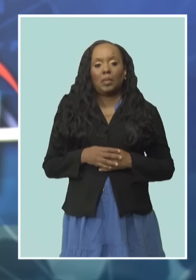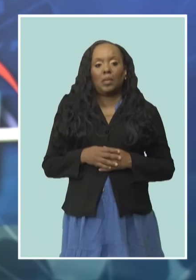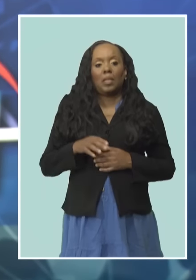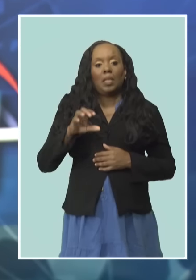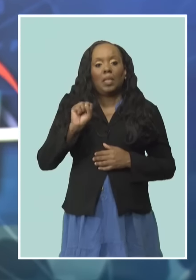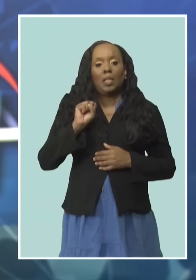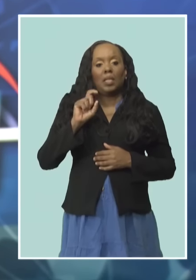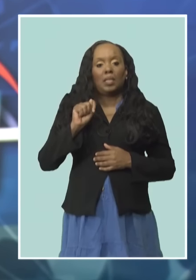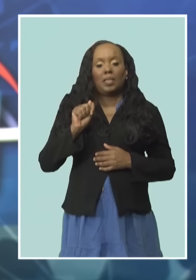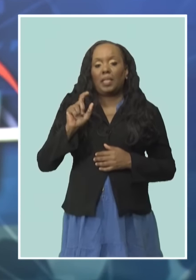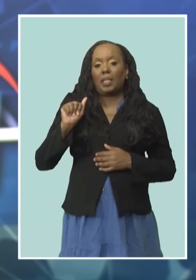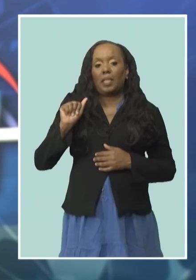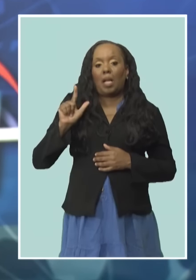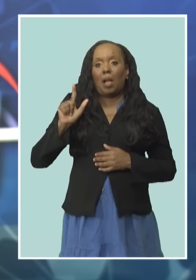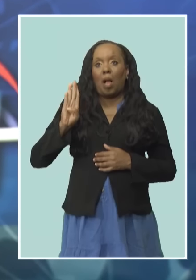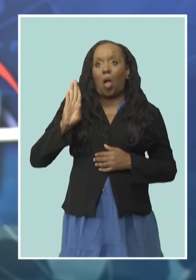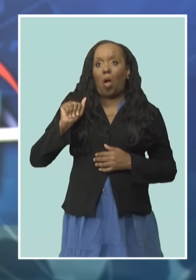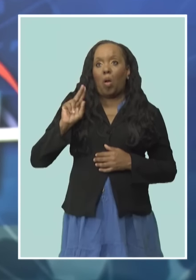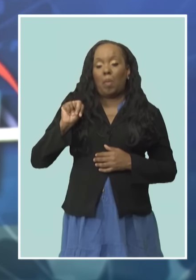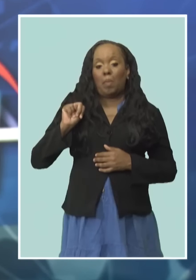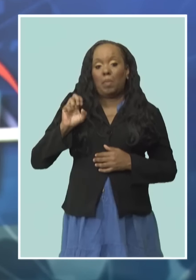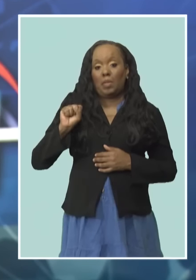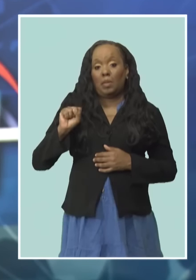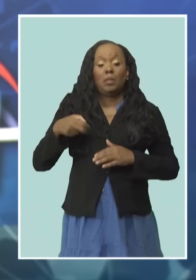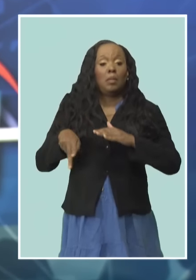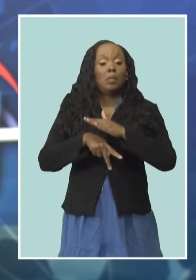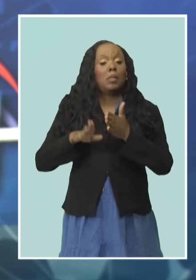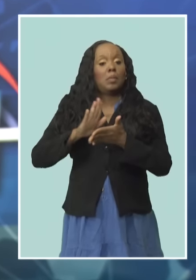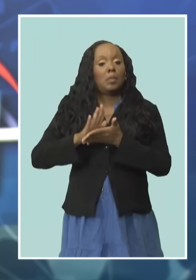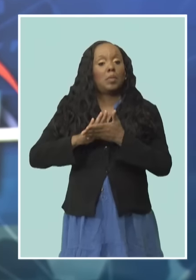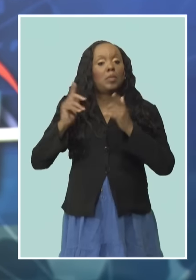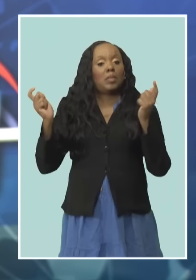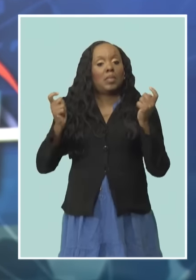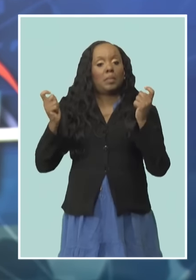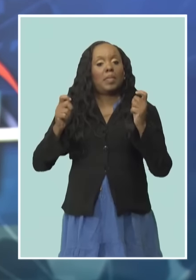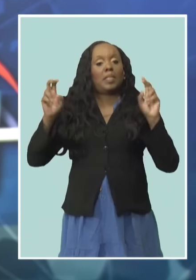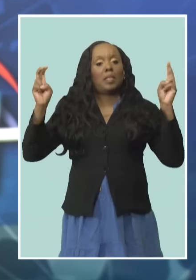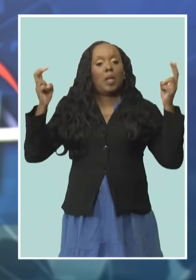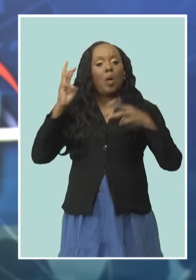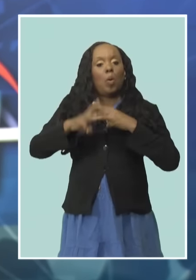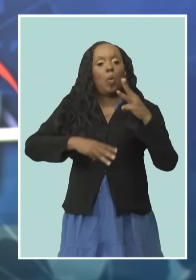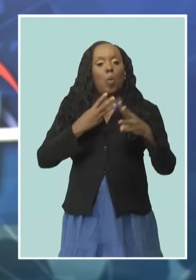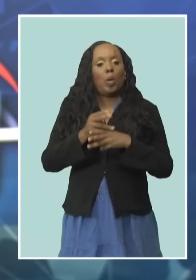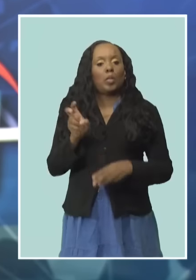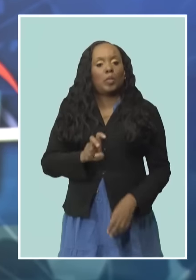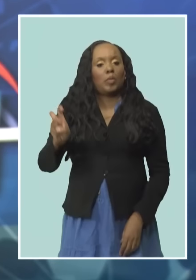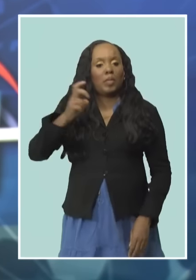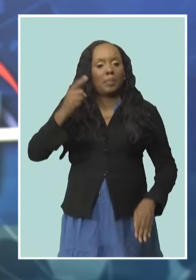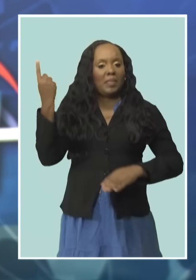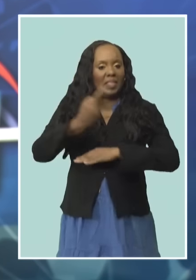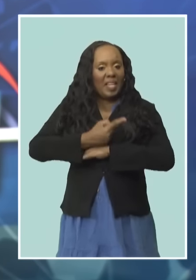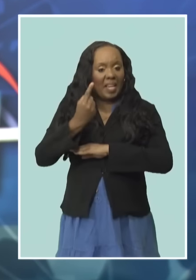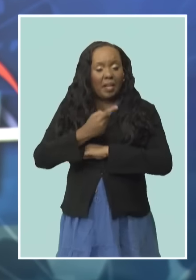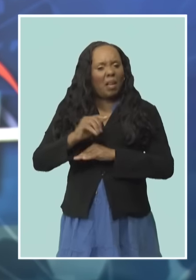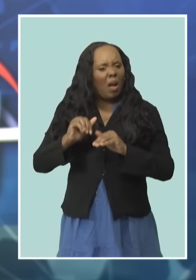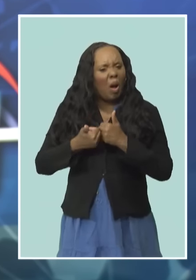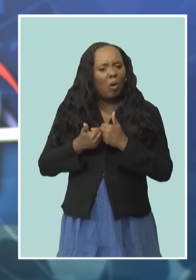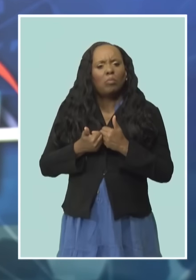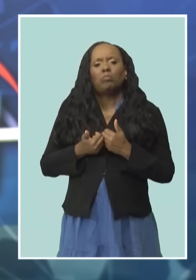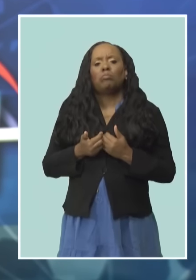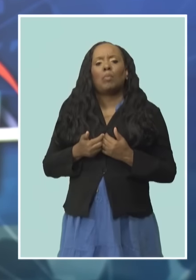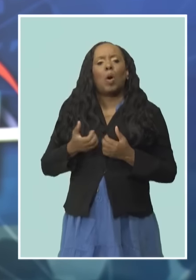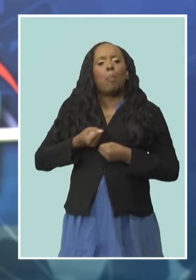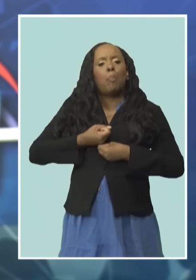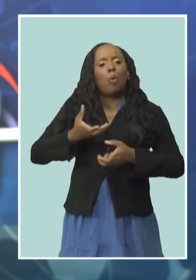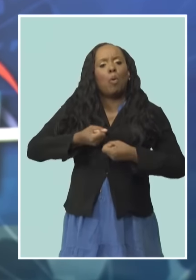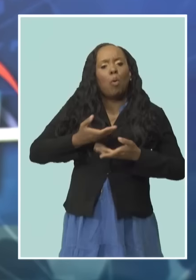The St. Albans Primary School joined the rest of the world in marking World Tourism Day, using poems, performances, and a guided tour to